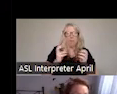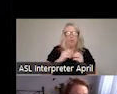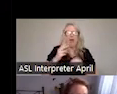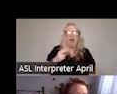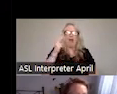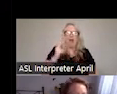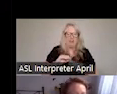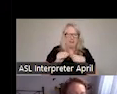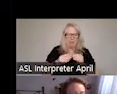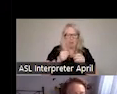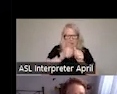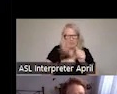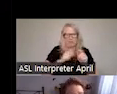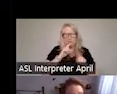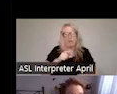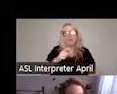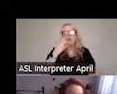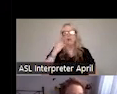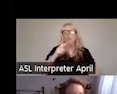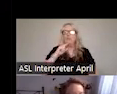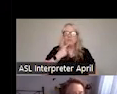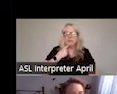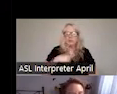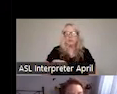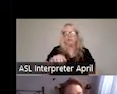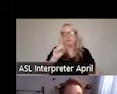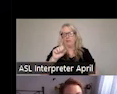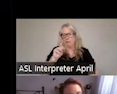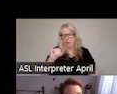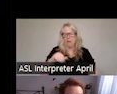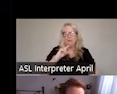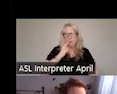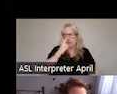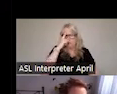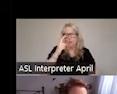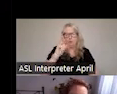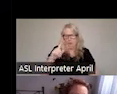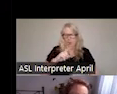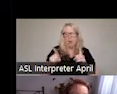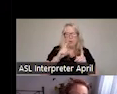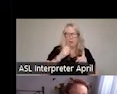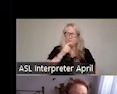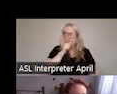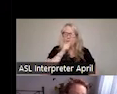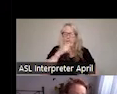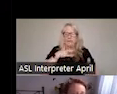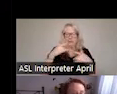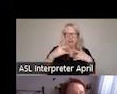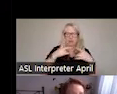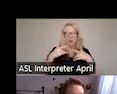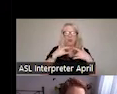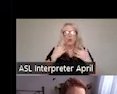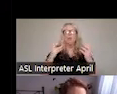each of these responses. So for individuals with serious mental illness, each of these privacy and stigma related concerns were a